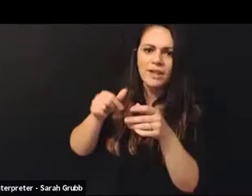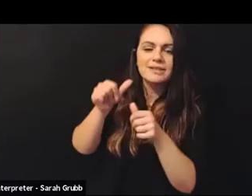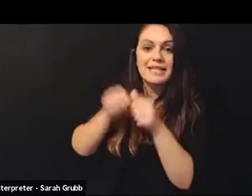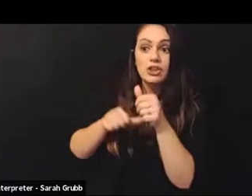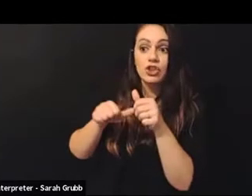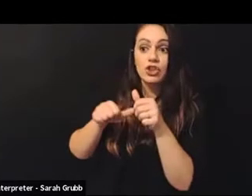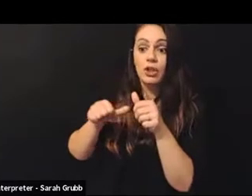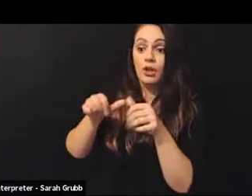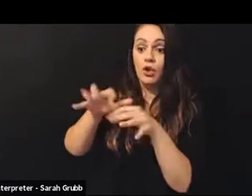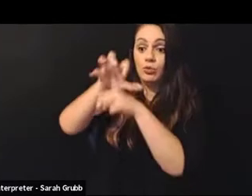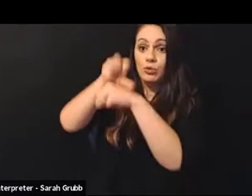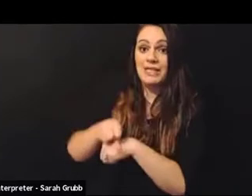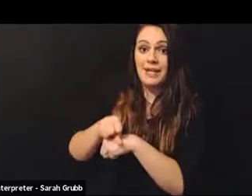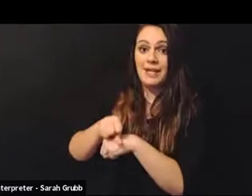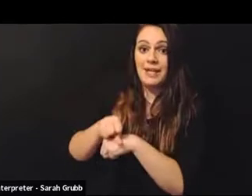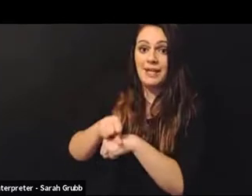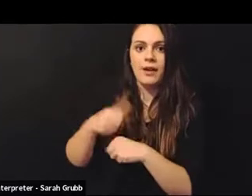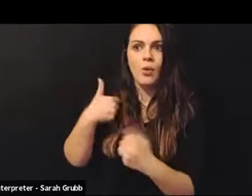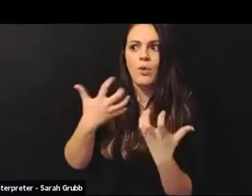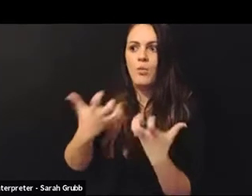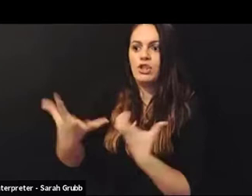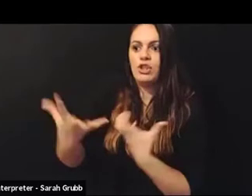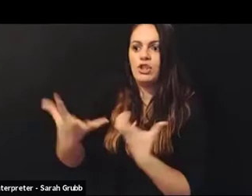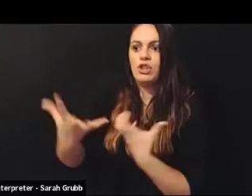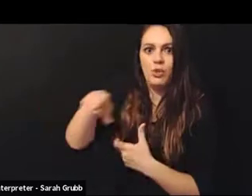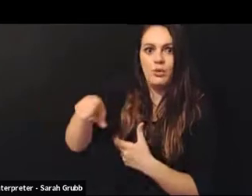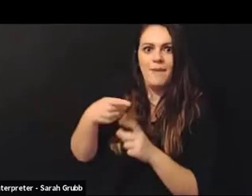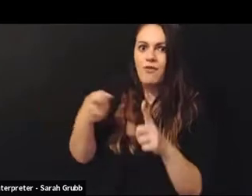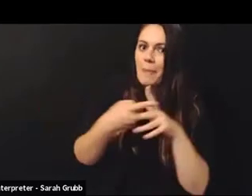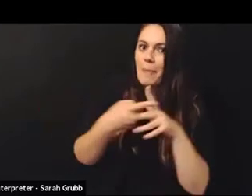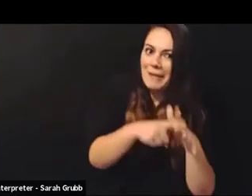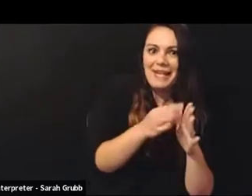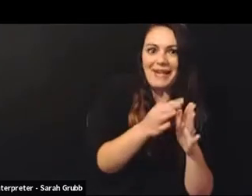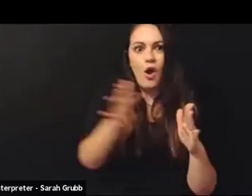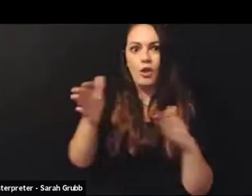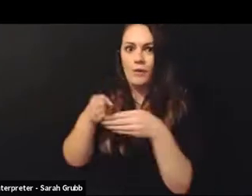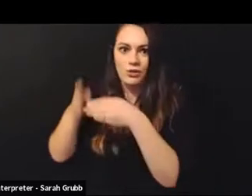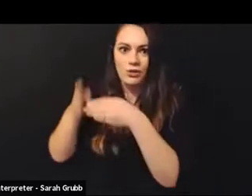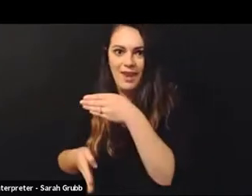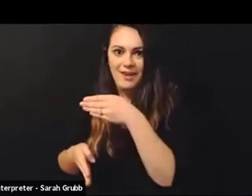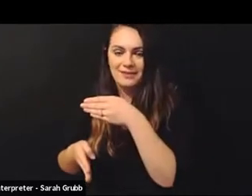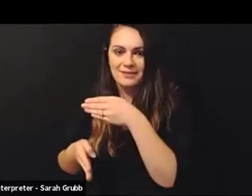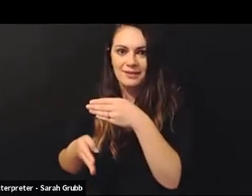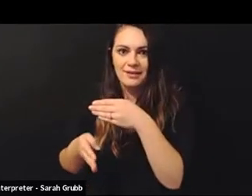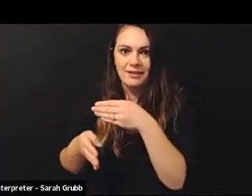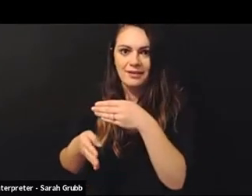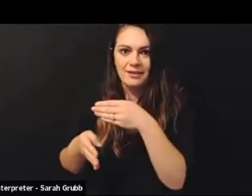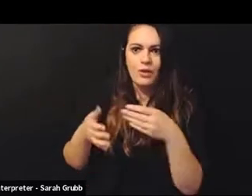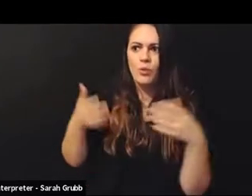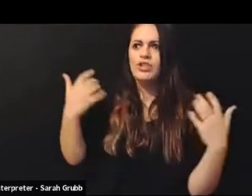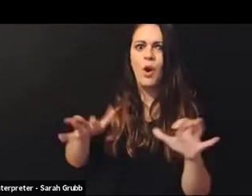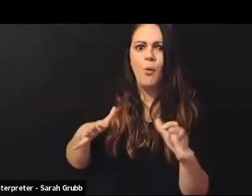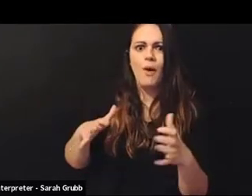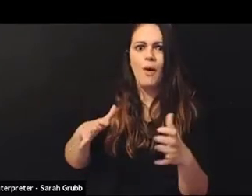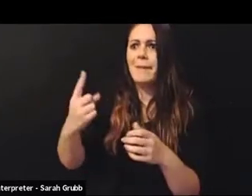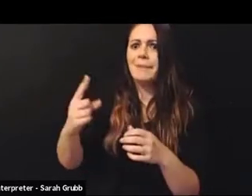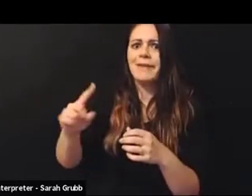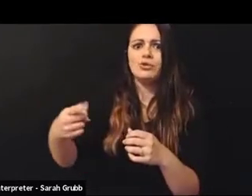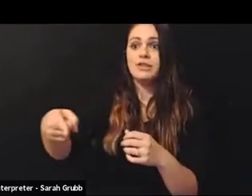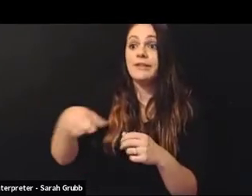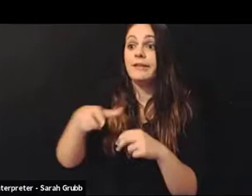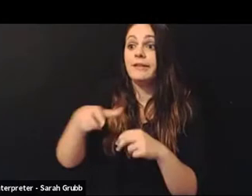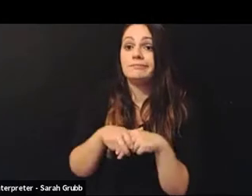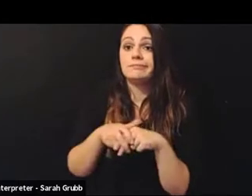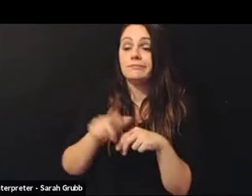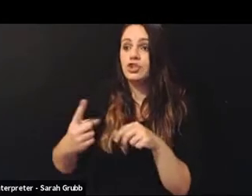including them in the beginning, the middle, and the end. So things don't just appear, like materials aren't put in front of them. They do one part of it